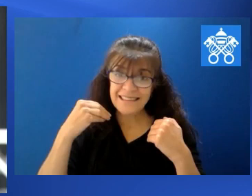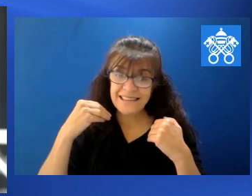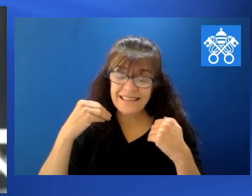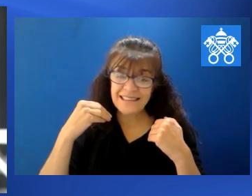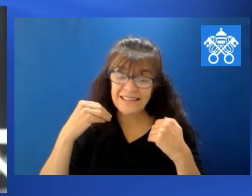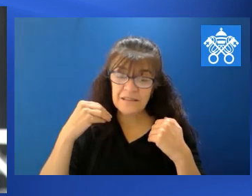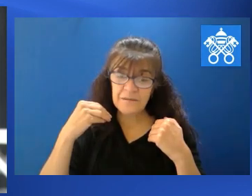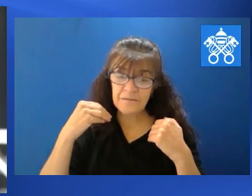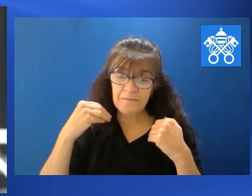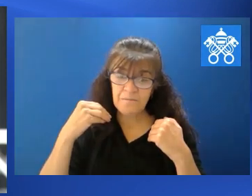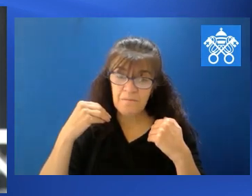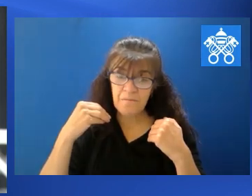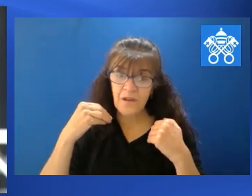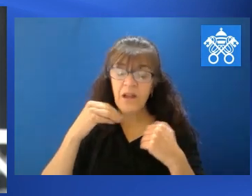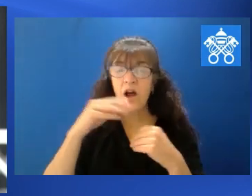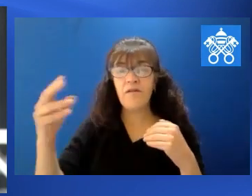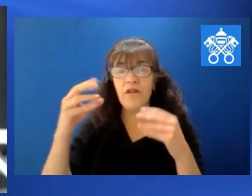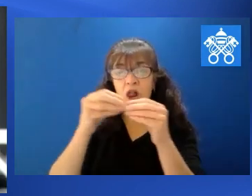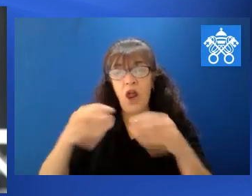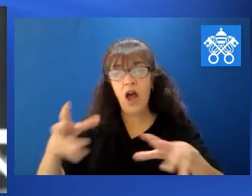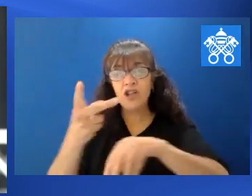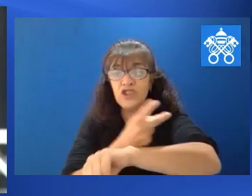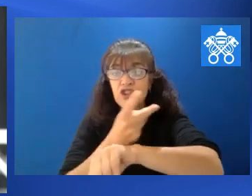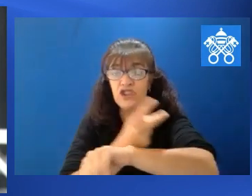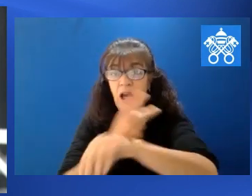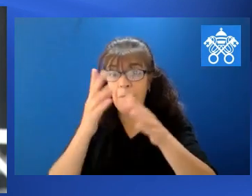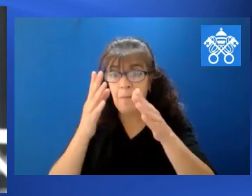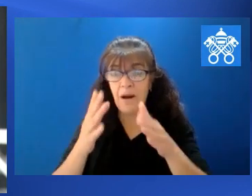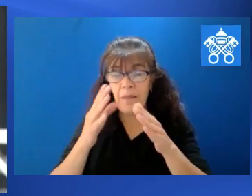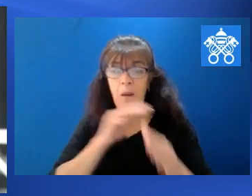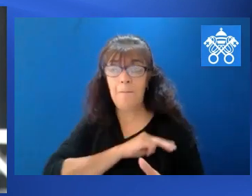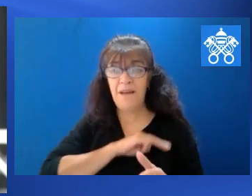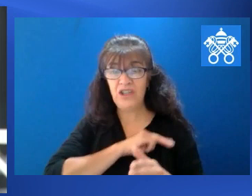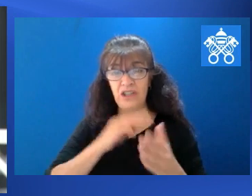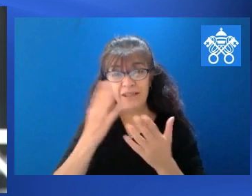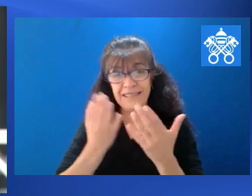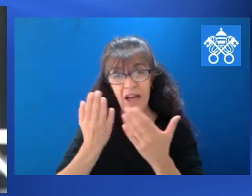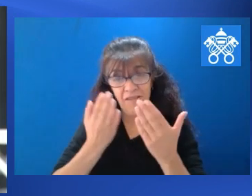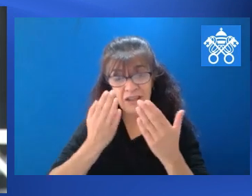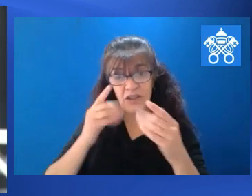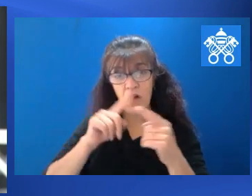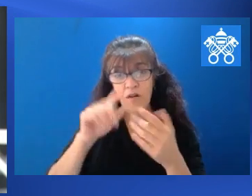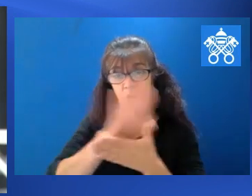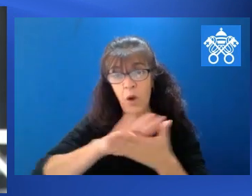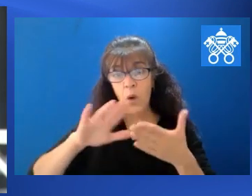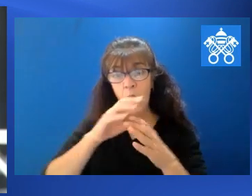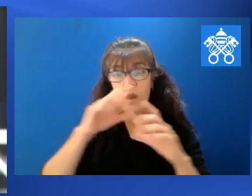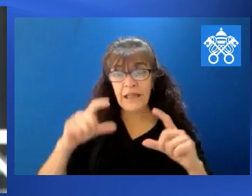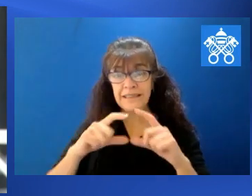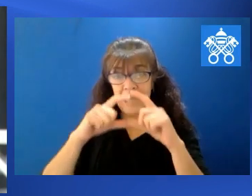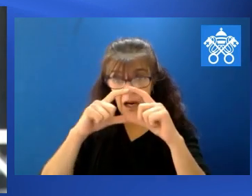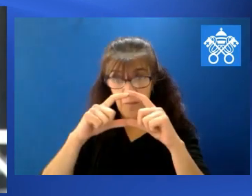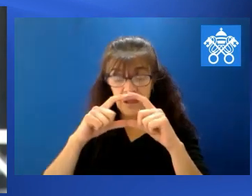the Little Shepherd, the Missionary Servants of the Holy Sacrament, and the